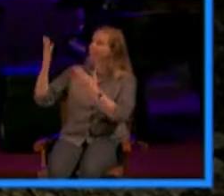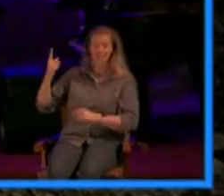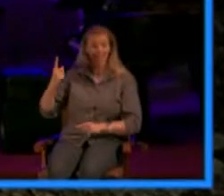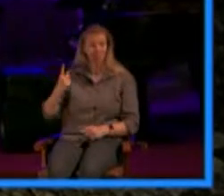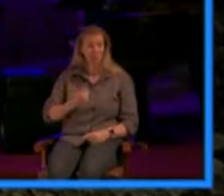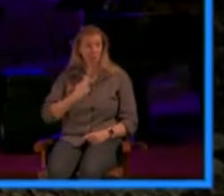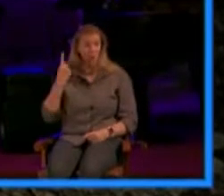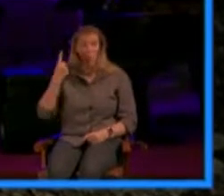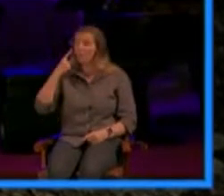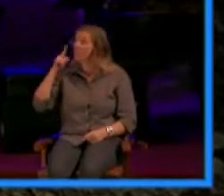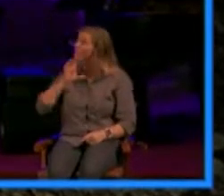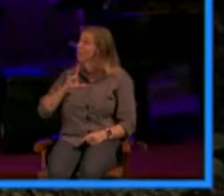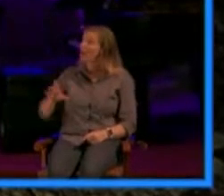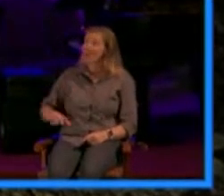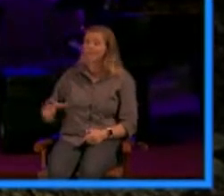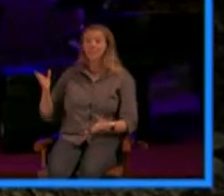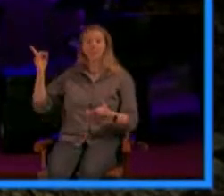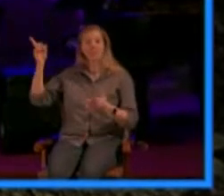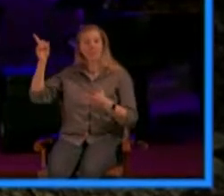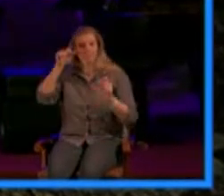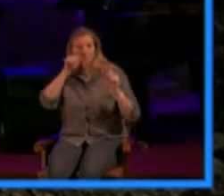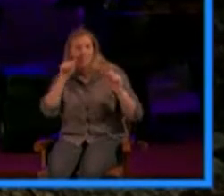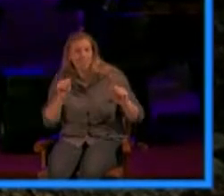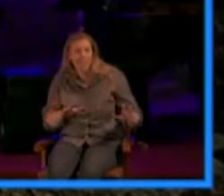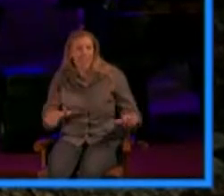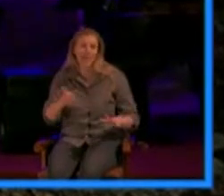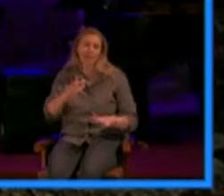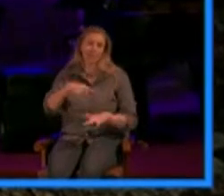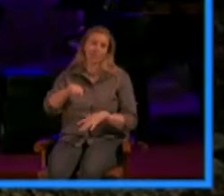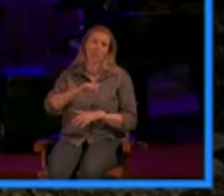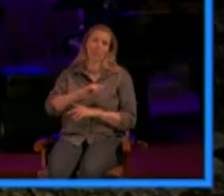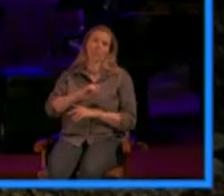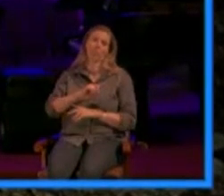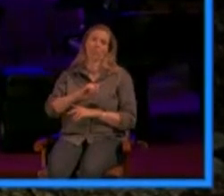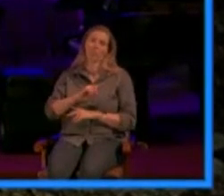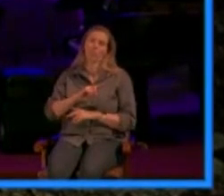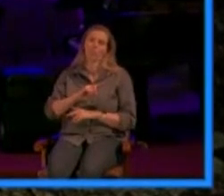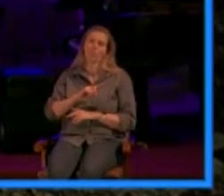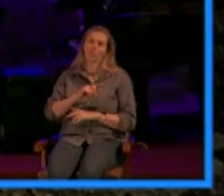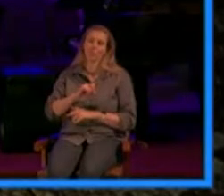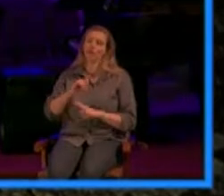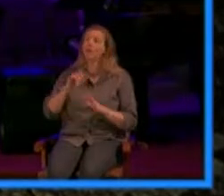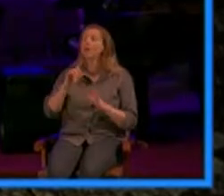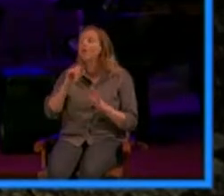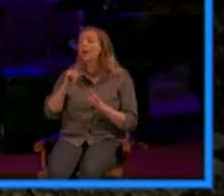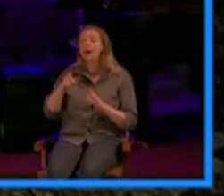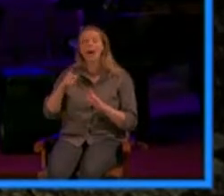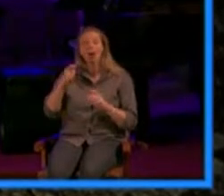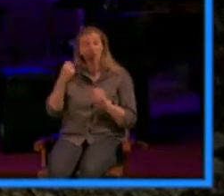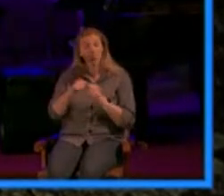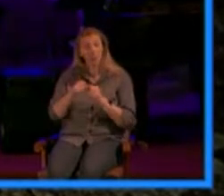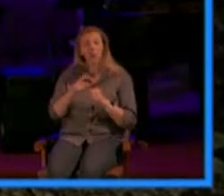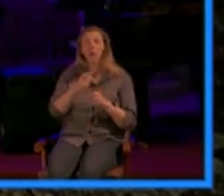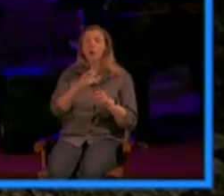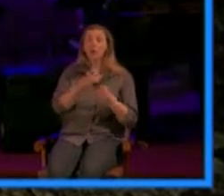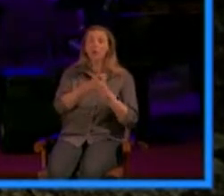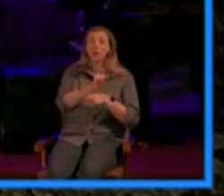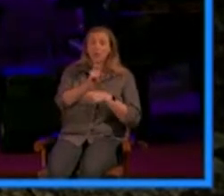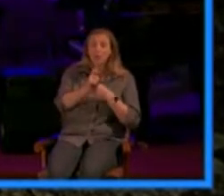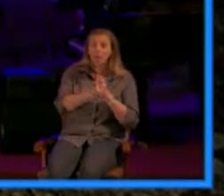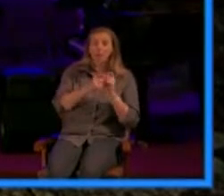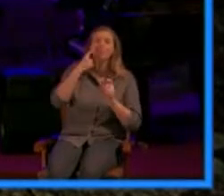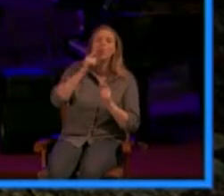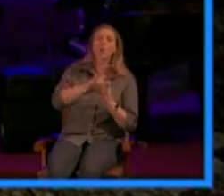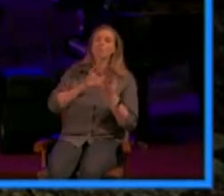the Spirit of glory and of God rests upon you. But let none of you suffer as a murderer or a thief or an evildoer. And this is